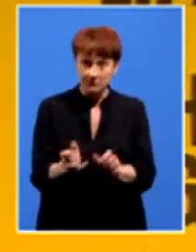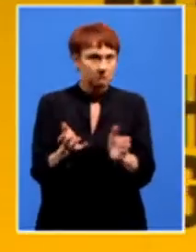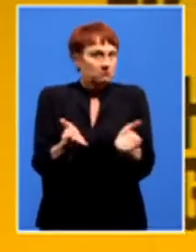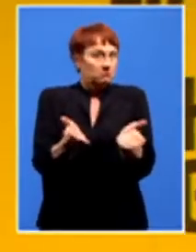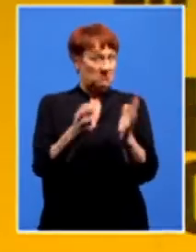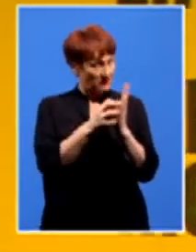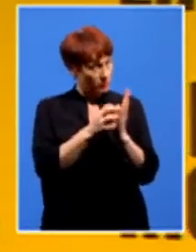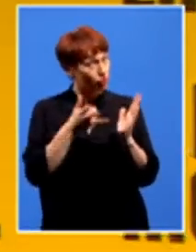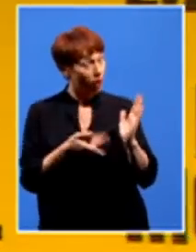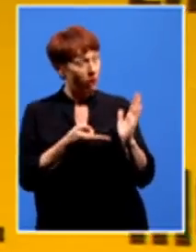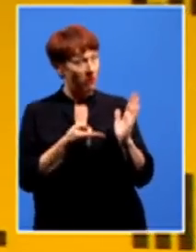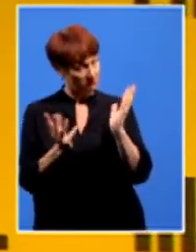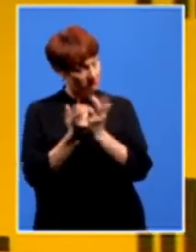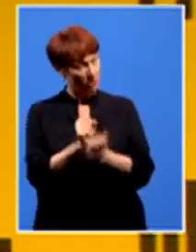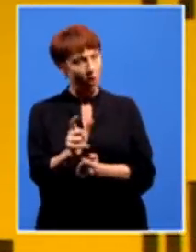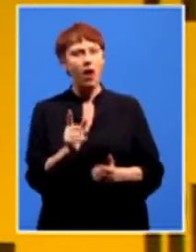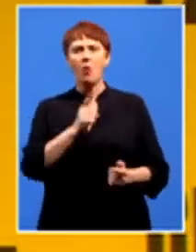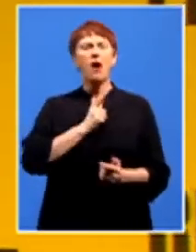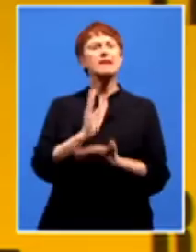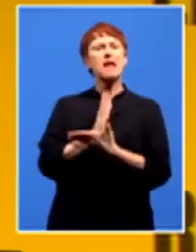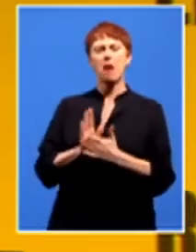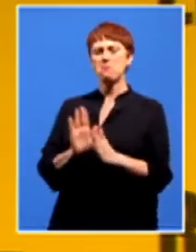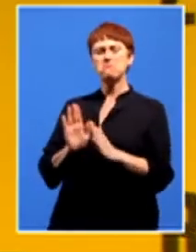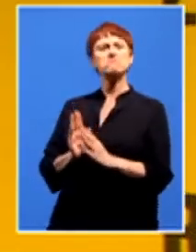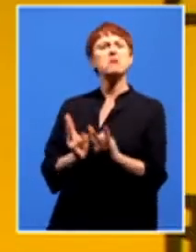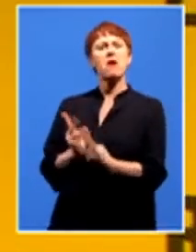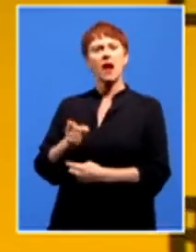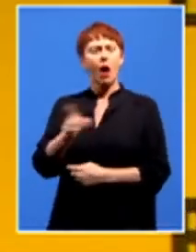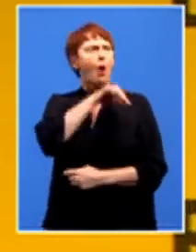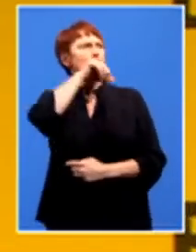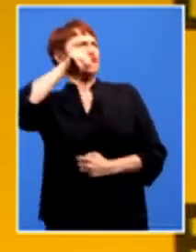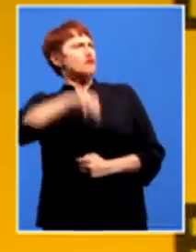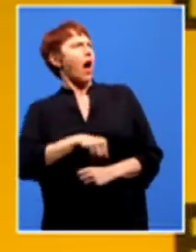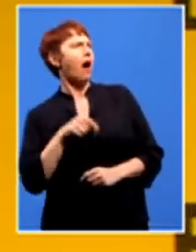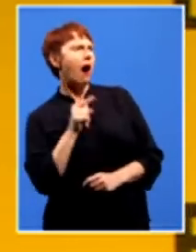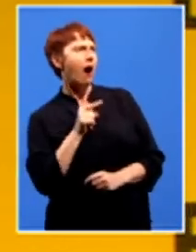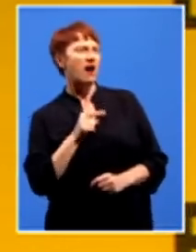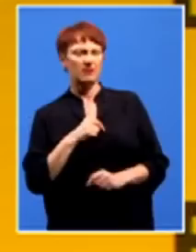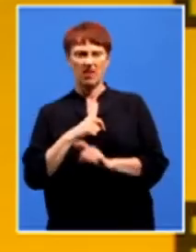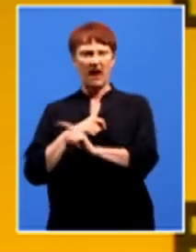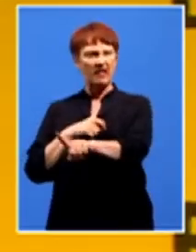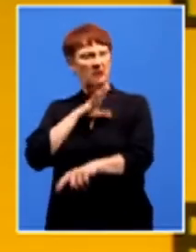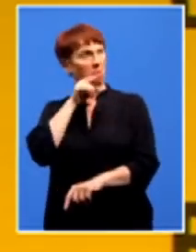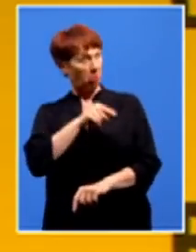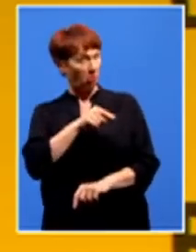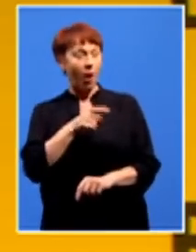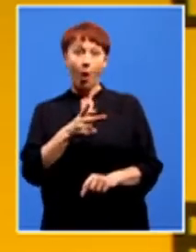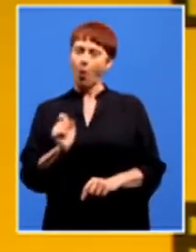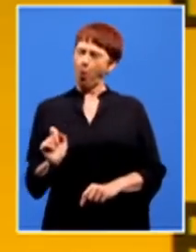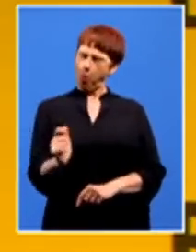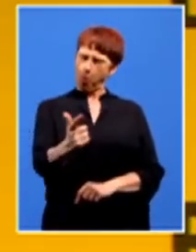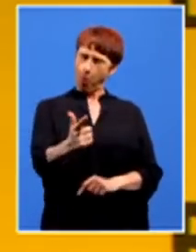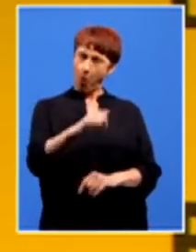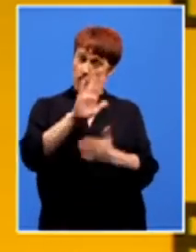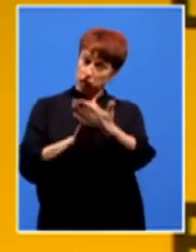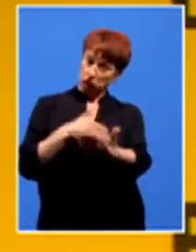to advertisements? If one group loves a campaign, does it mean that necessarily all the others love it too? How has